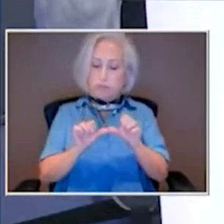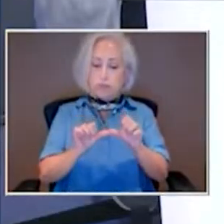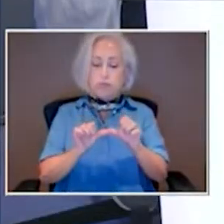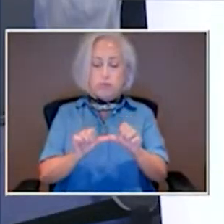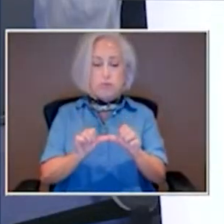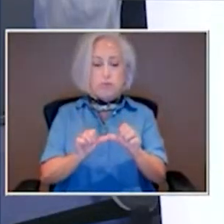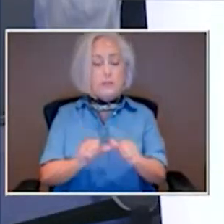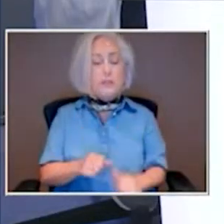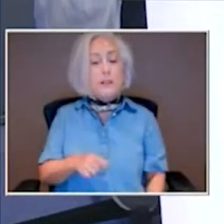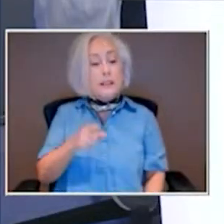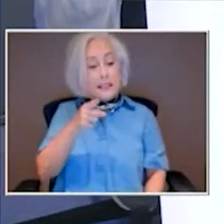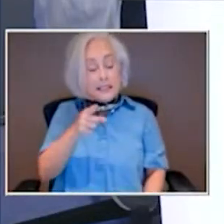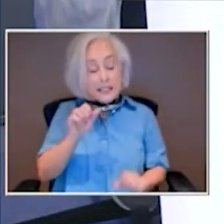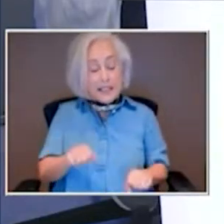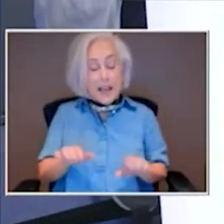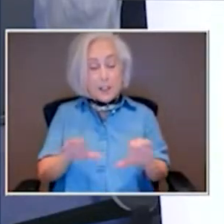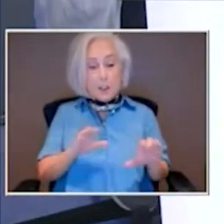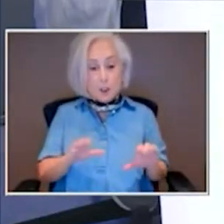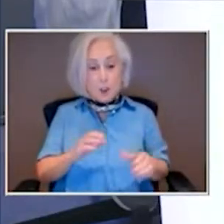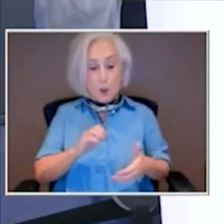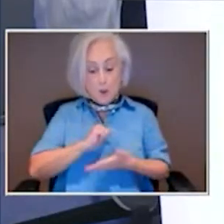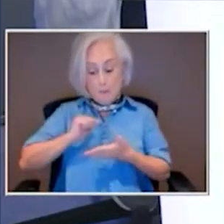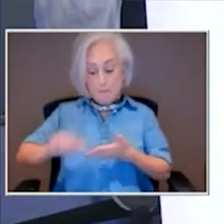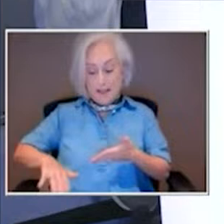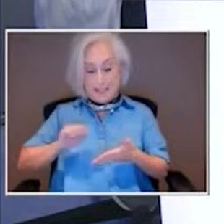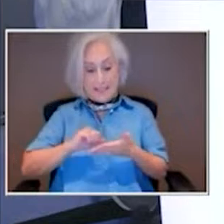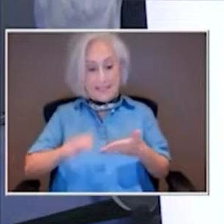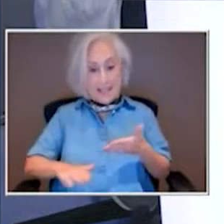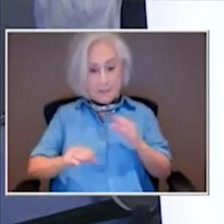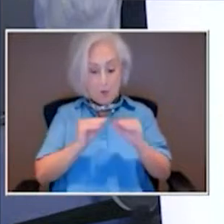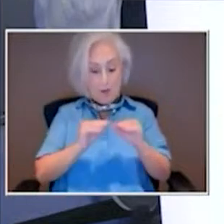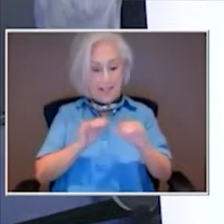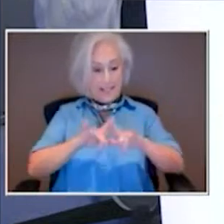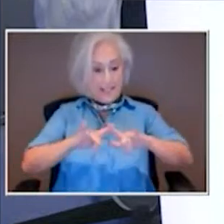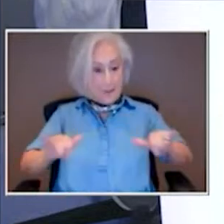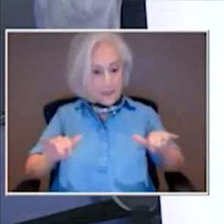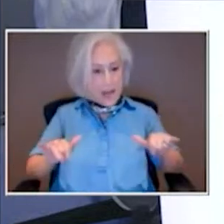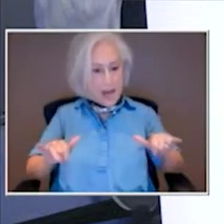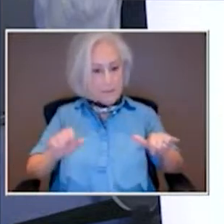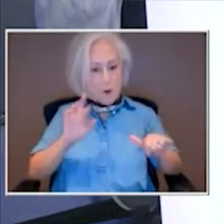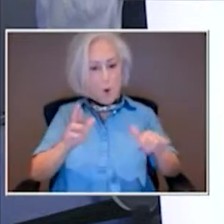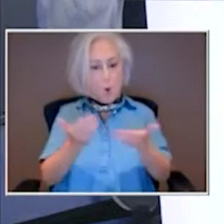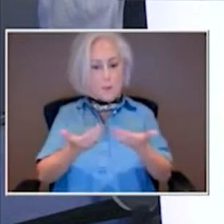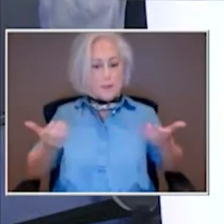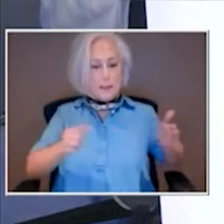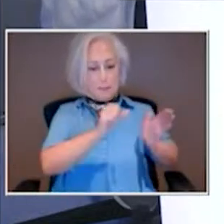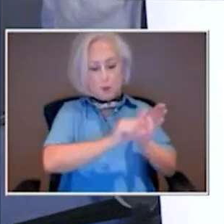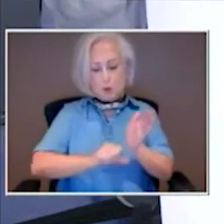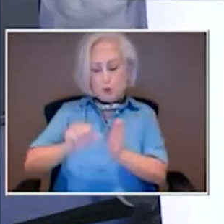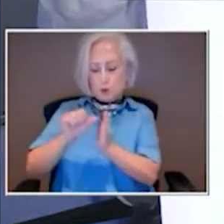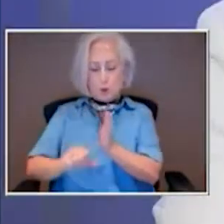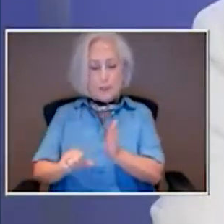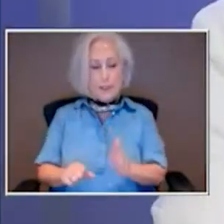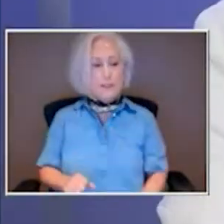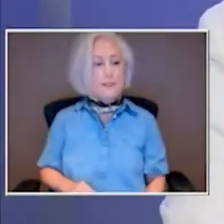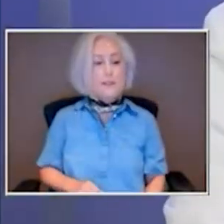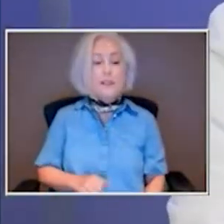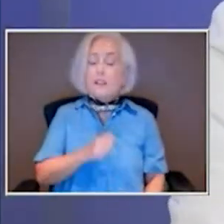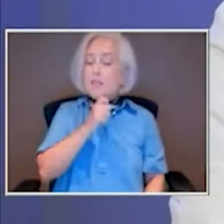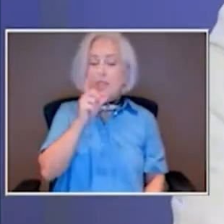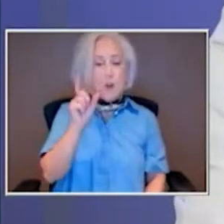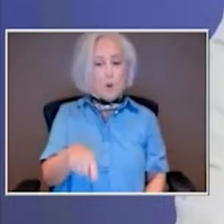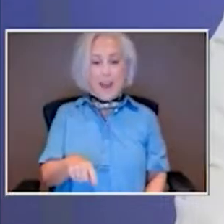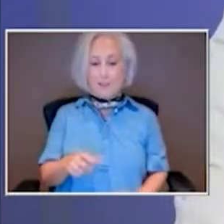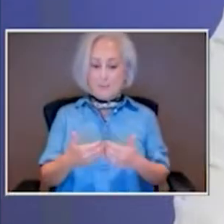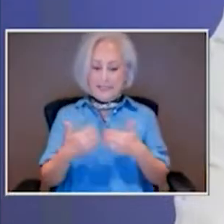reconstruction and mastectomy at the same time? I think that's what people often wonder. Are those two separate surgeries? They don't necessarily have to be. I would say,